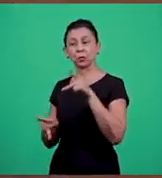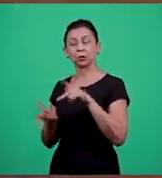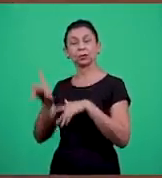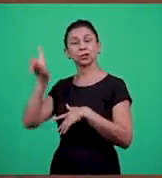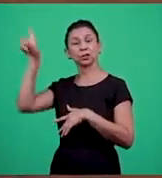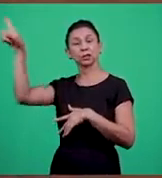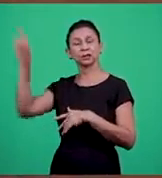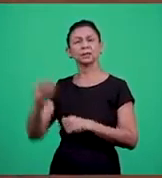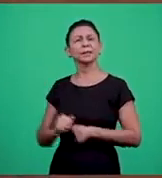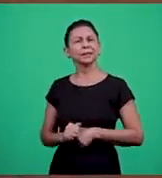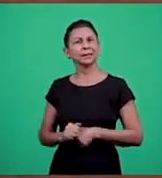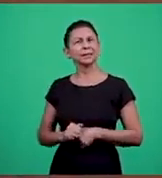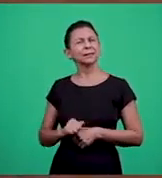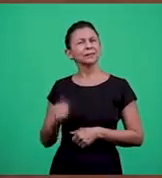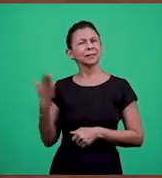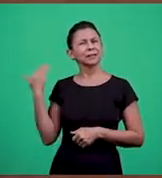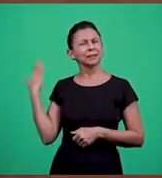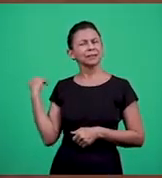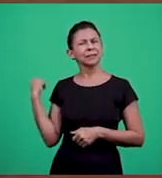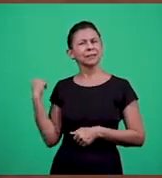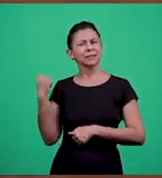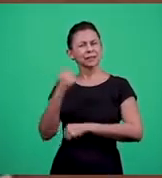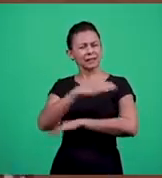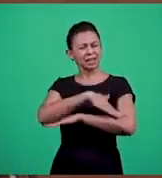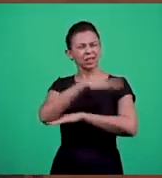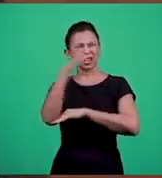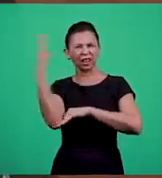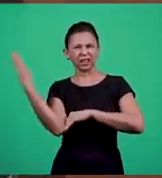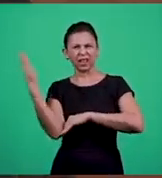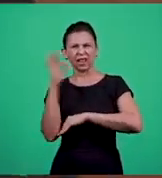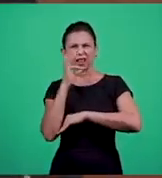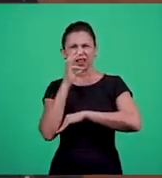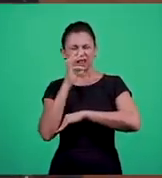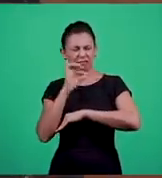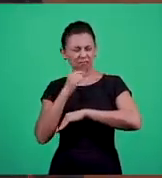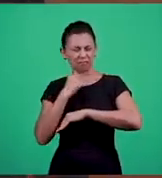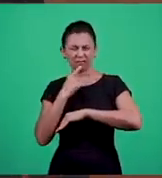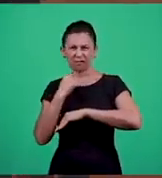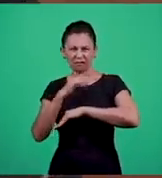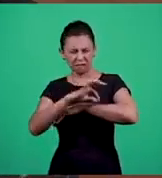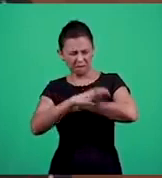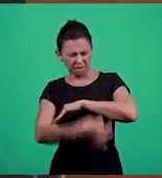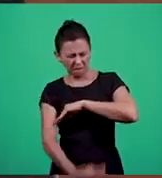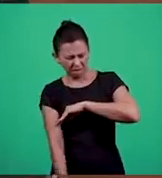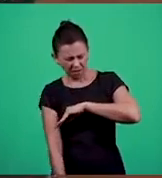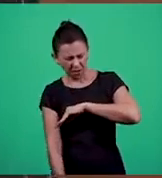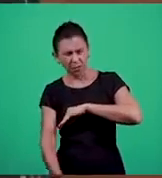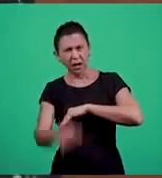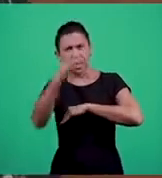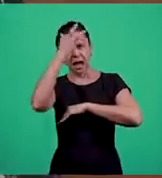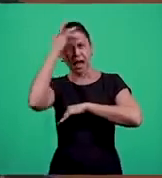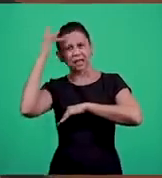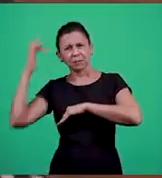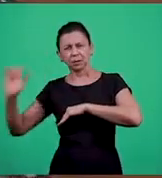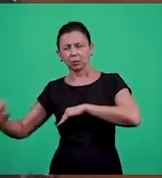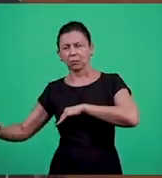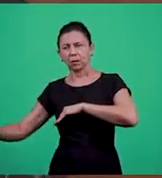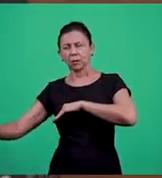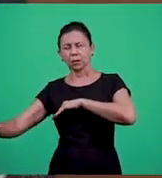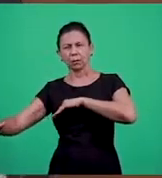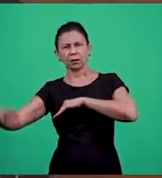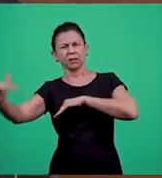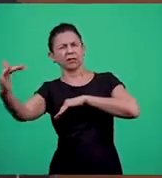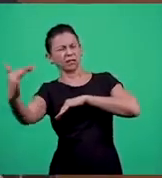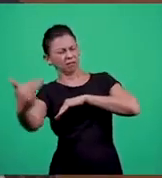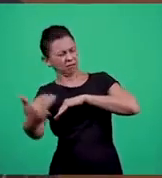fellowship, and we get closer to God. And he also delivers us, protects us. So the